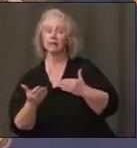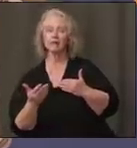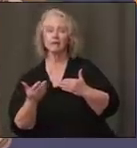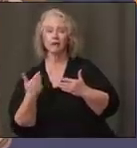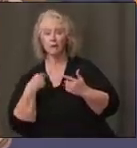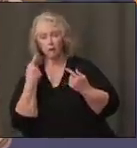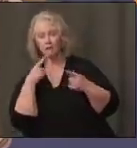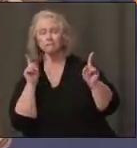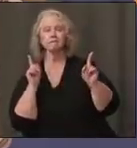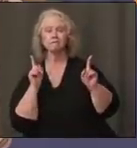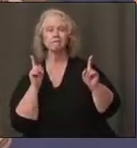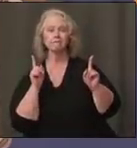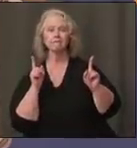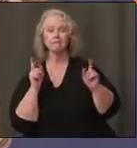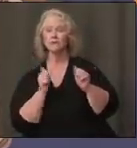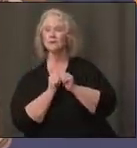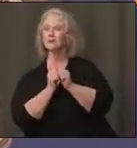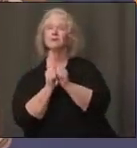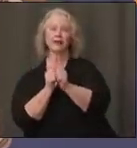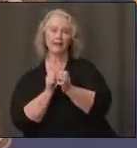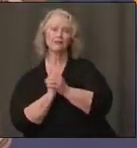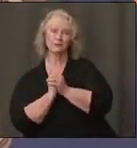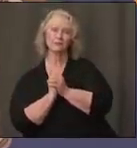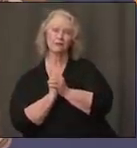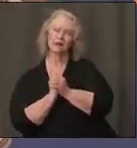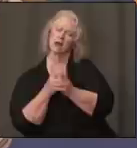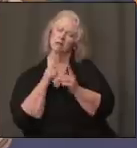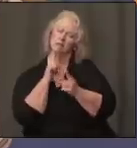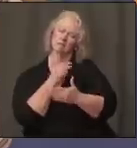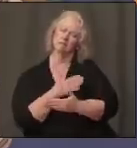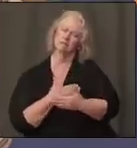through this summer together as a state. And I really appreciate each